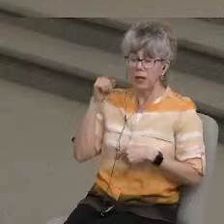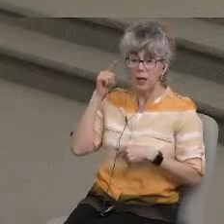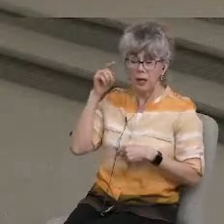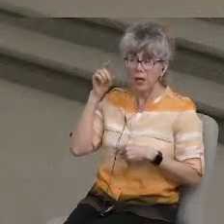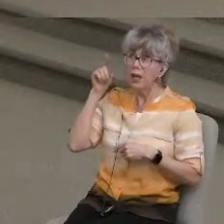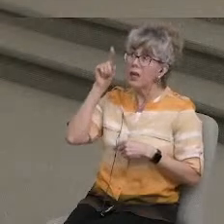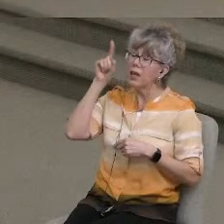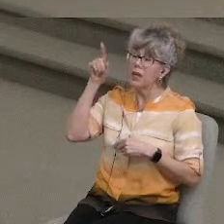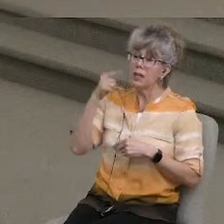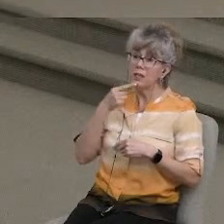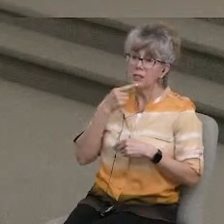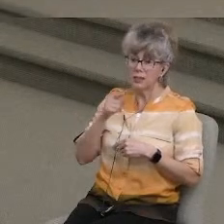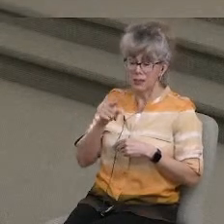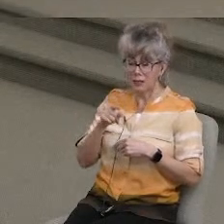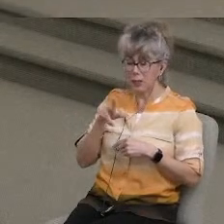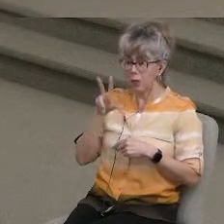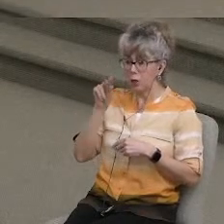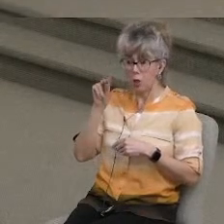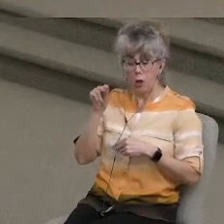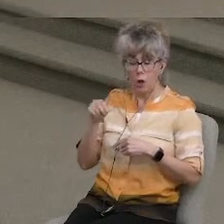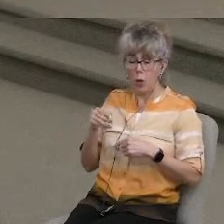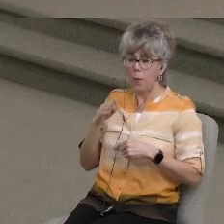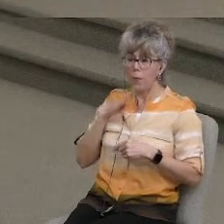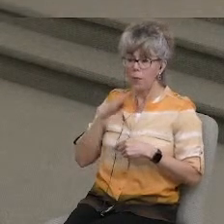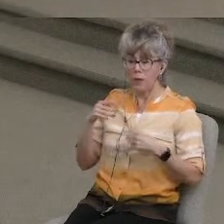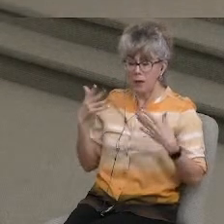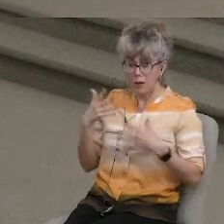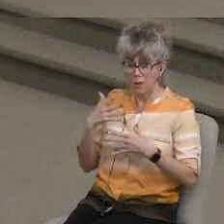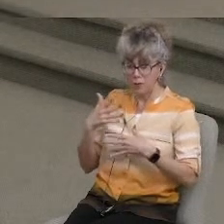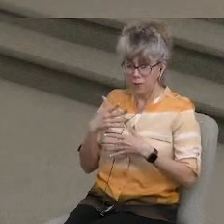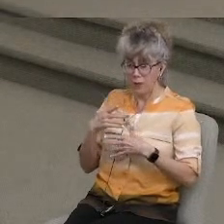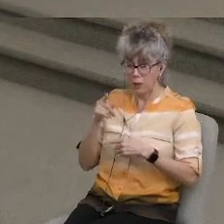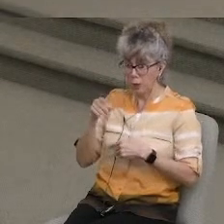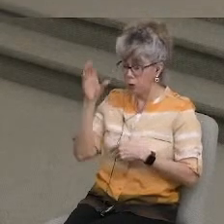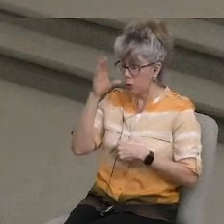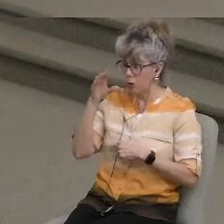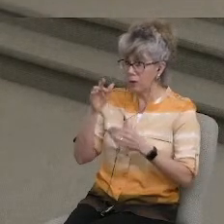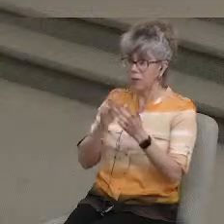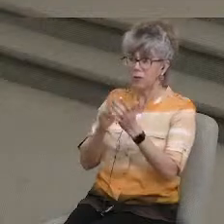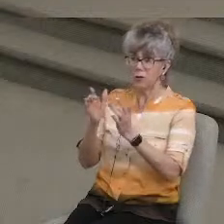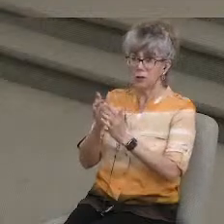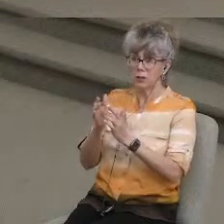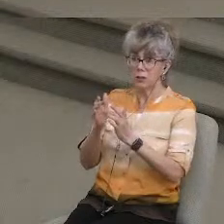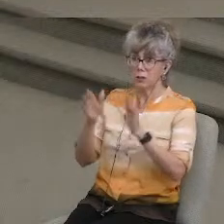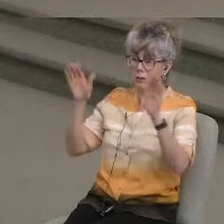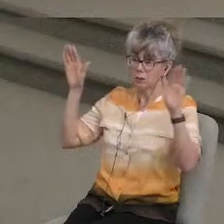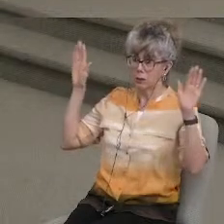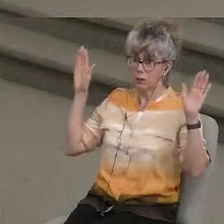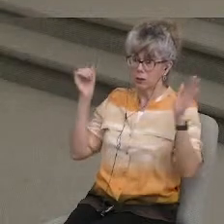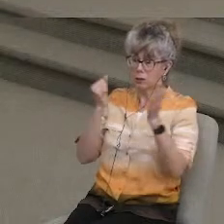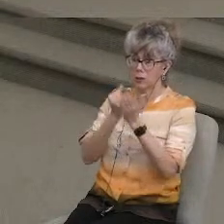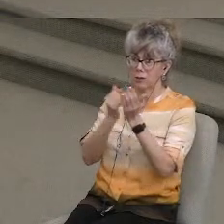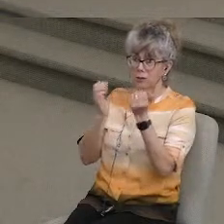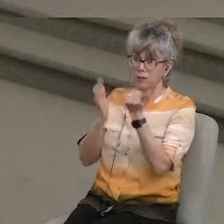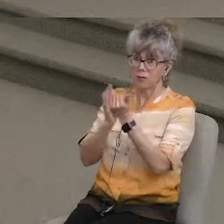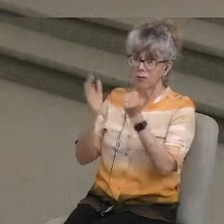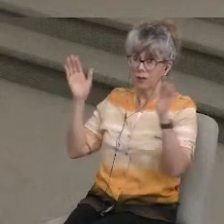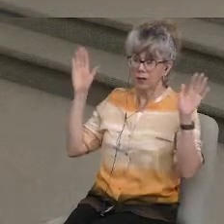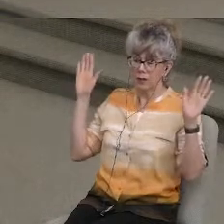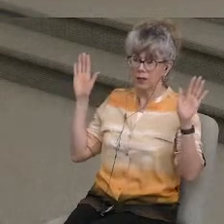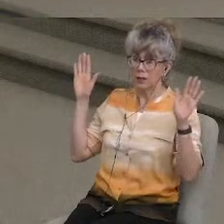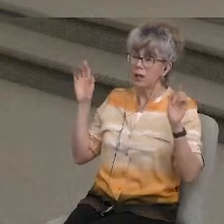You are looking for Jesus, the Nazarene, who was crucified. He has